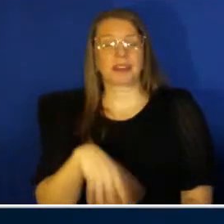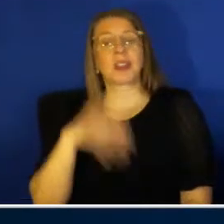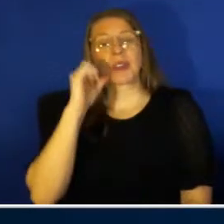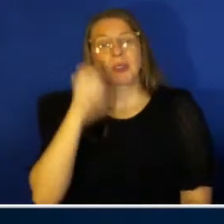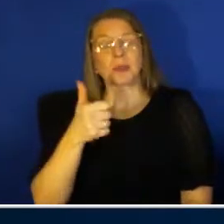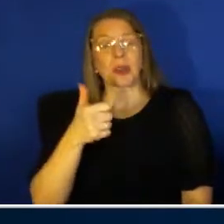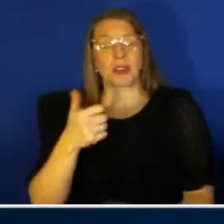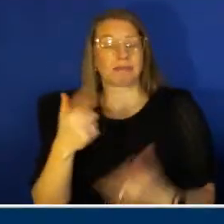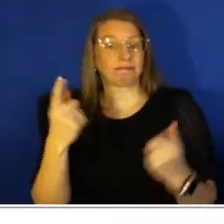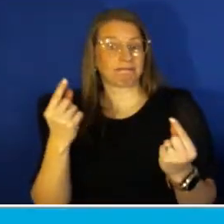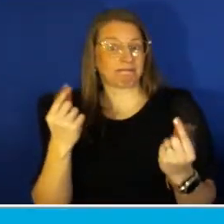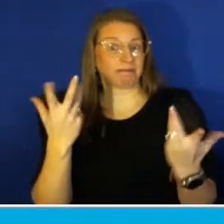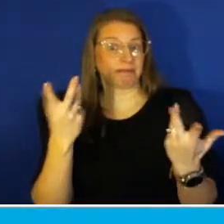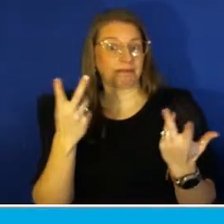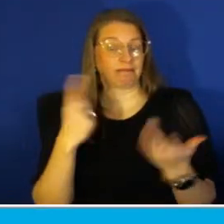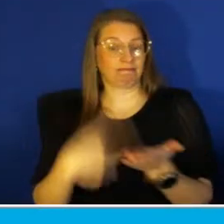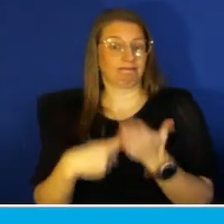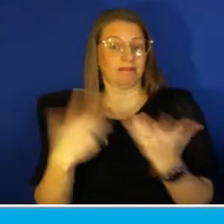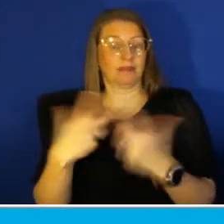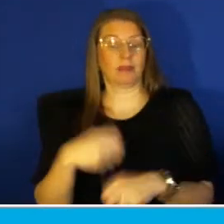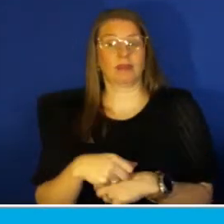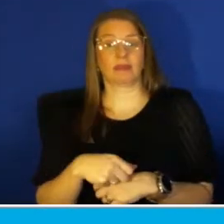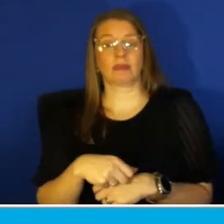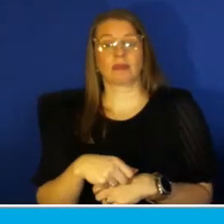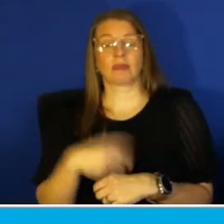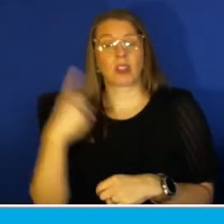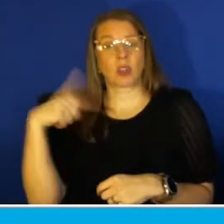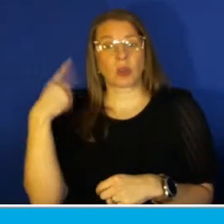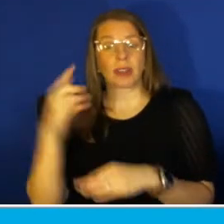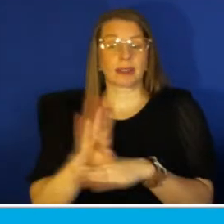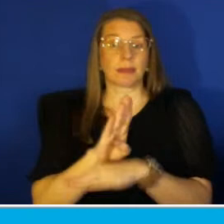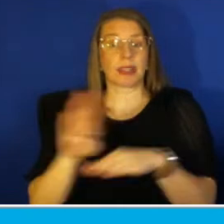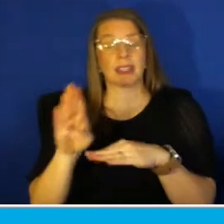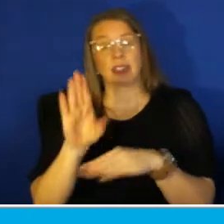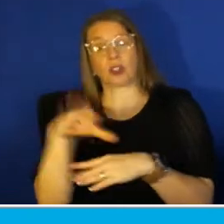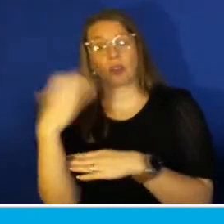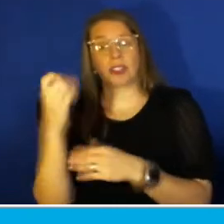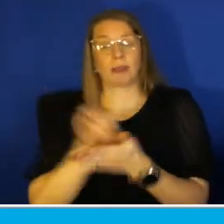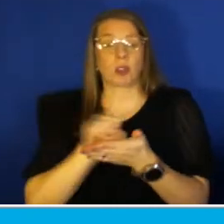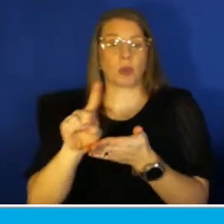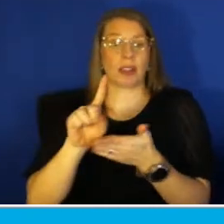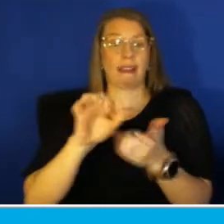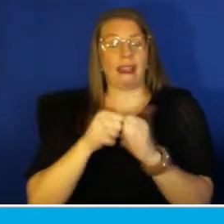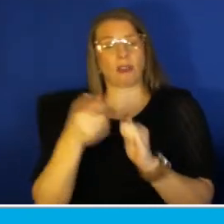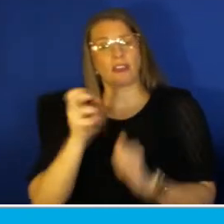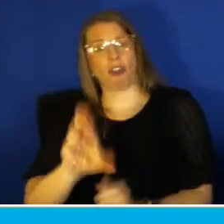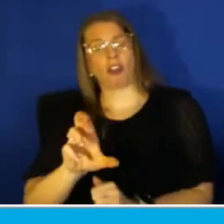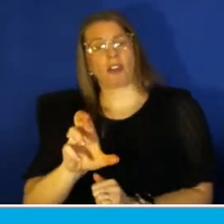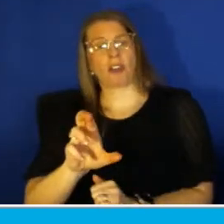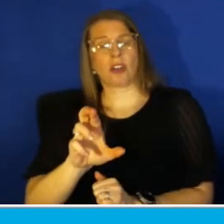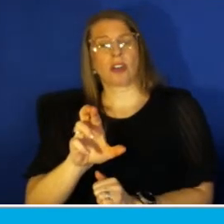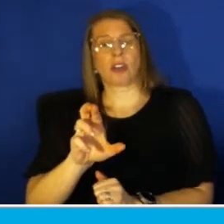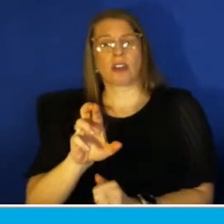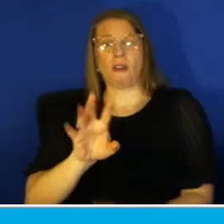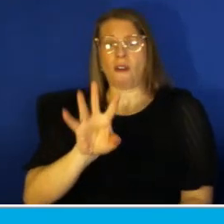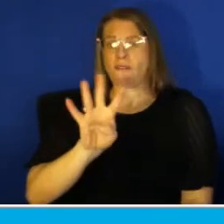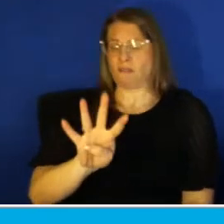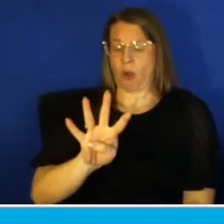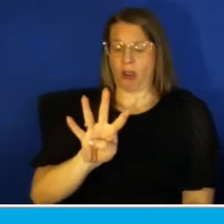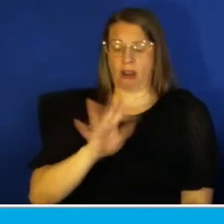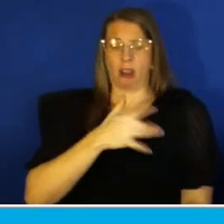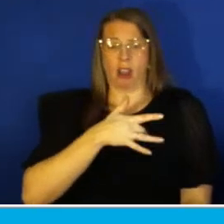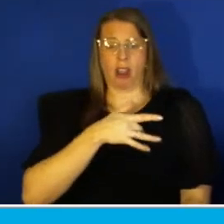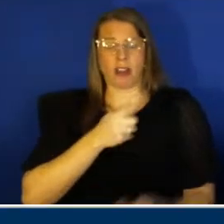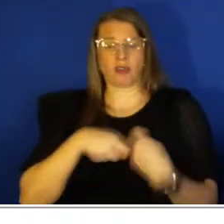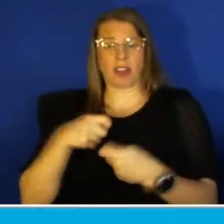on the Morning Medical Update. It was a crazy busy Christmas week. How did doctors pull off 4 heart transplants in just